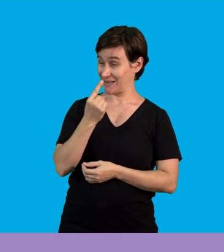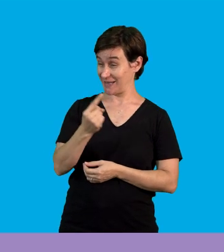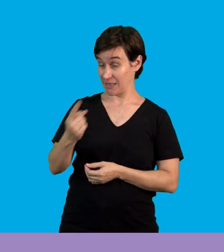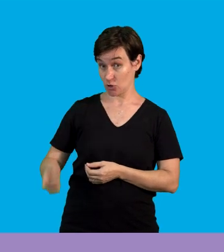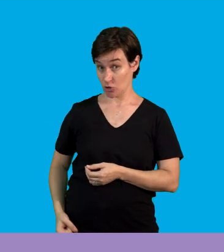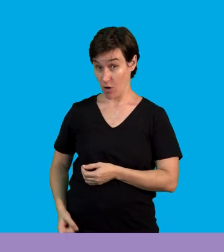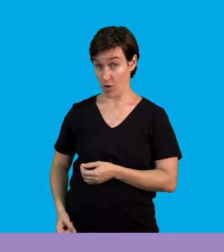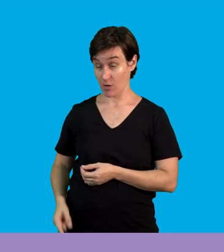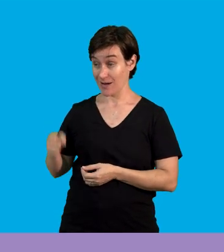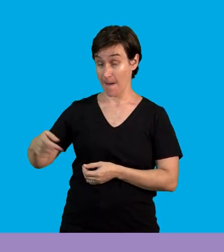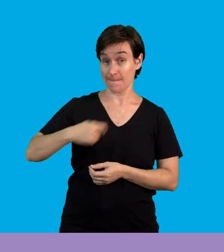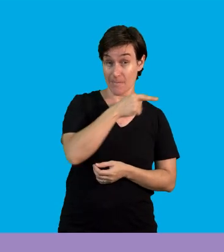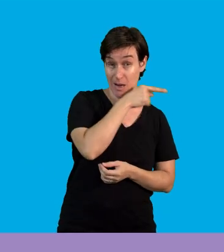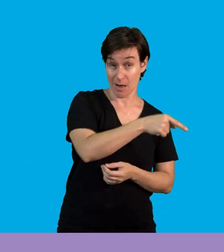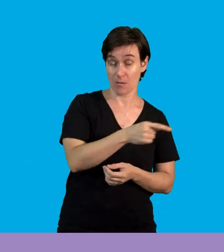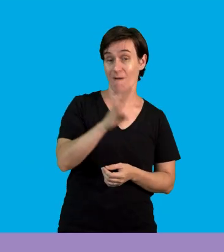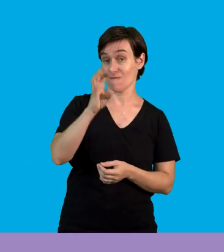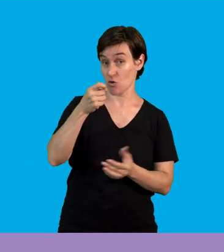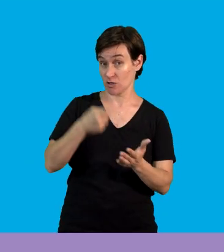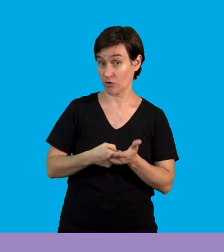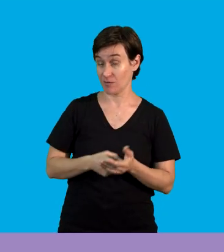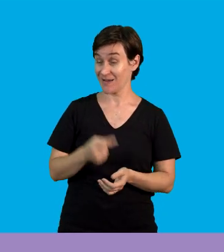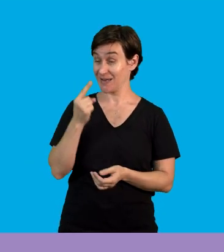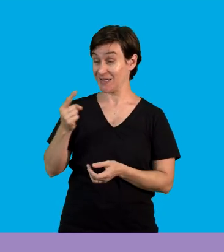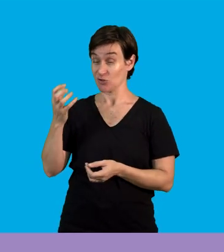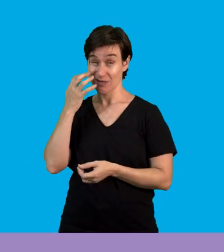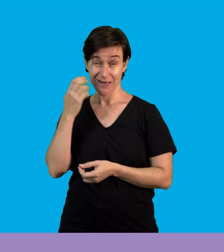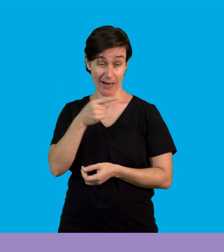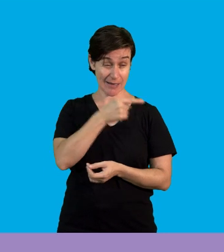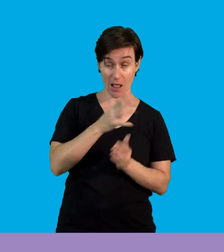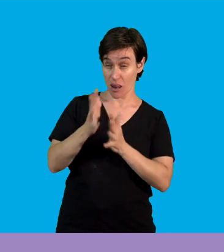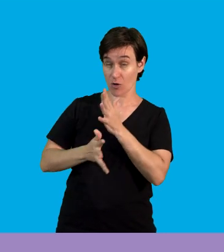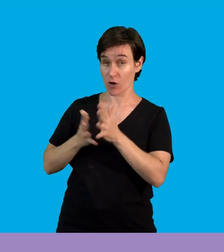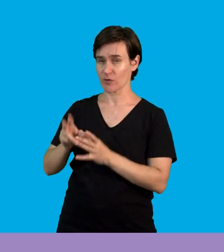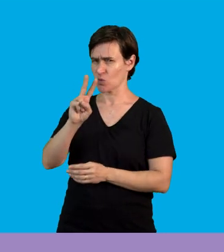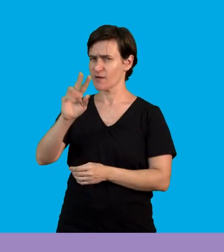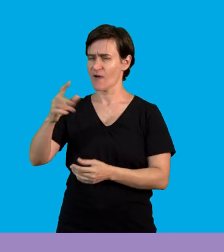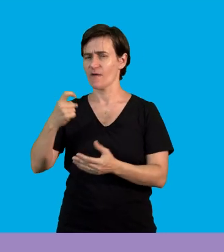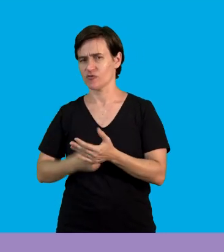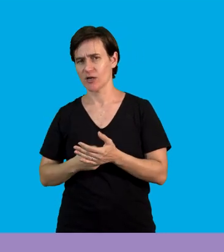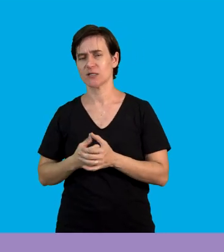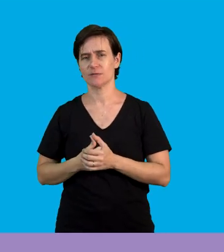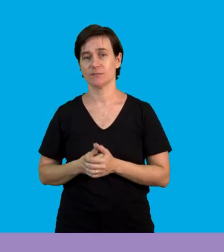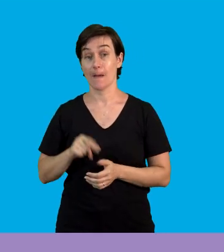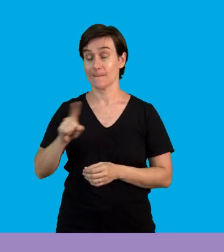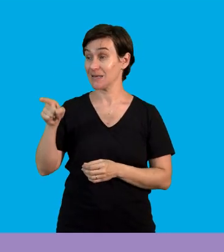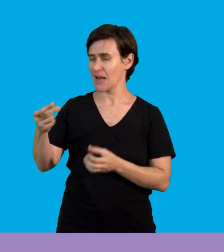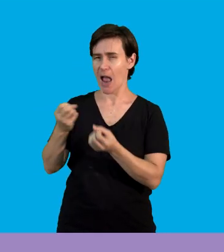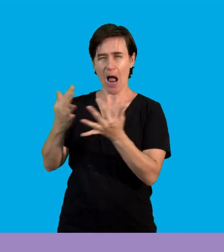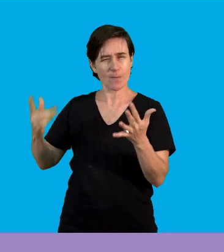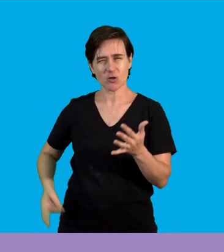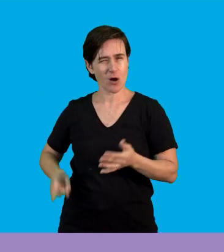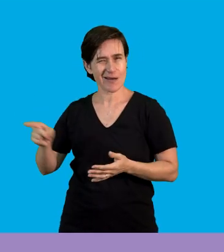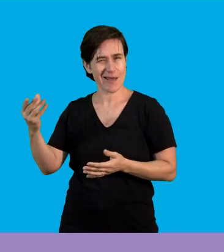dog is 40 rands and each cat is 25. So if the number